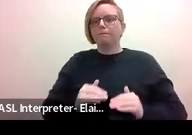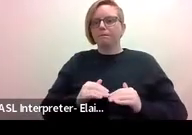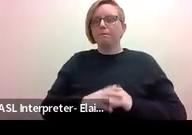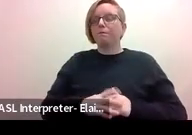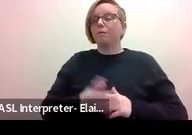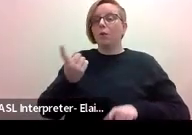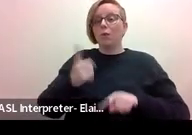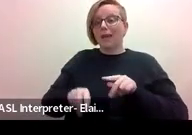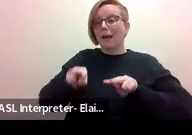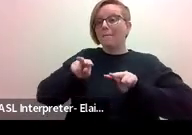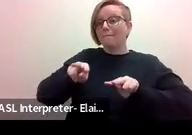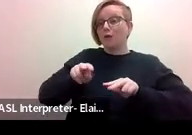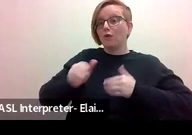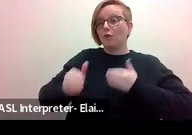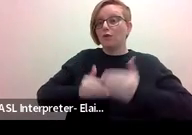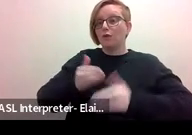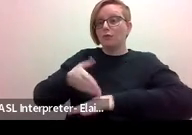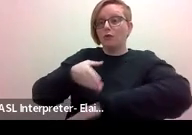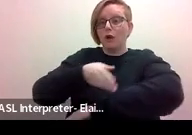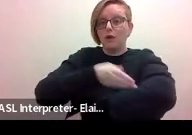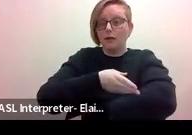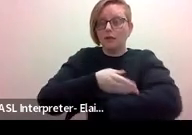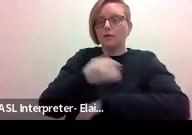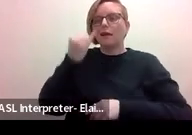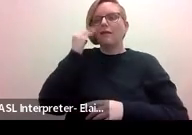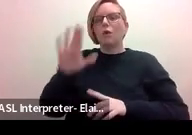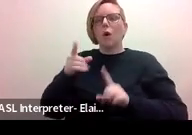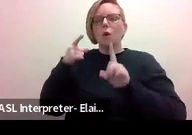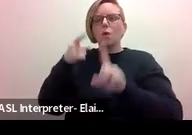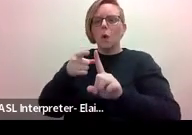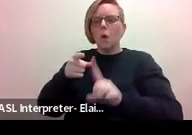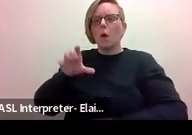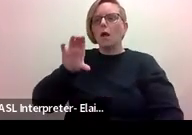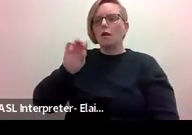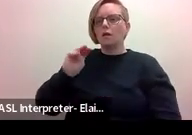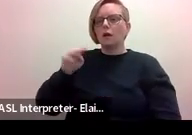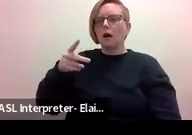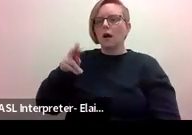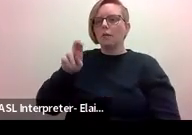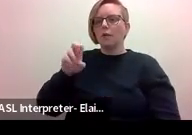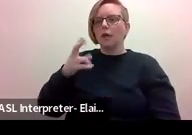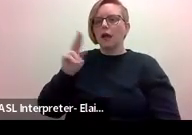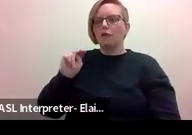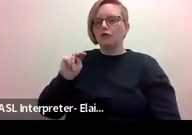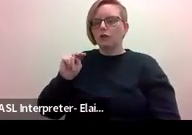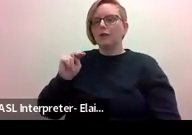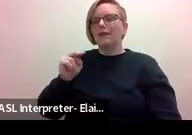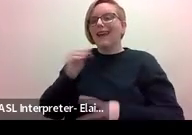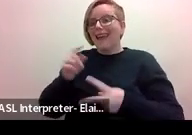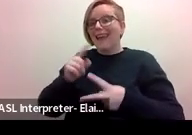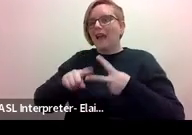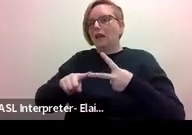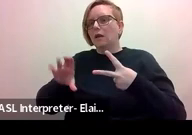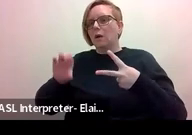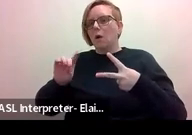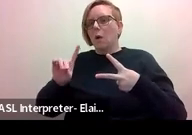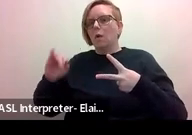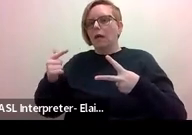you have a goal that includes comprehension and fluency and decoding, that's multiple skills and you would not be able to progress monitor on